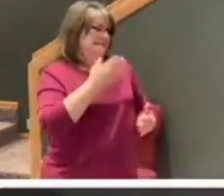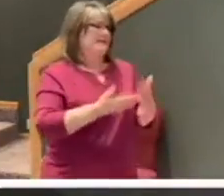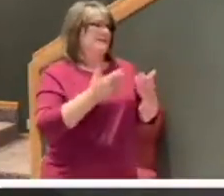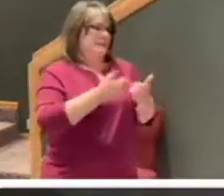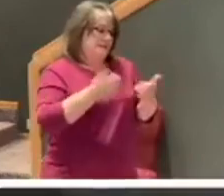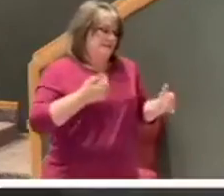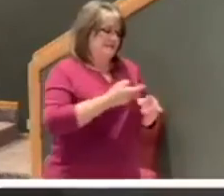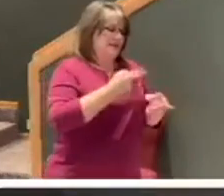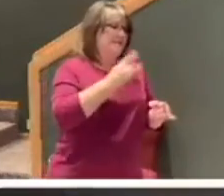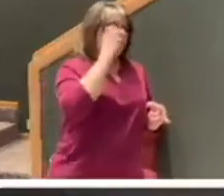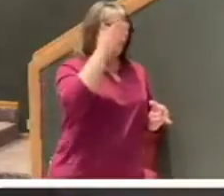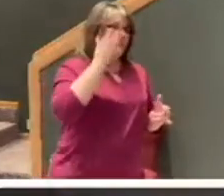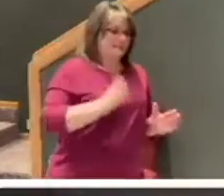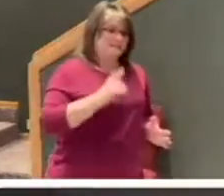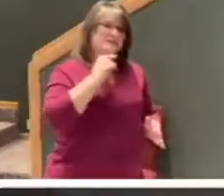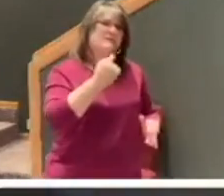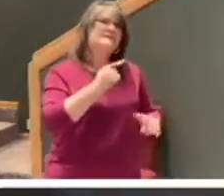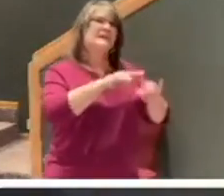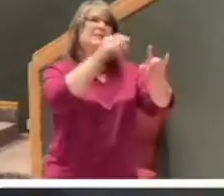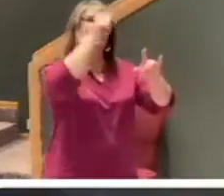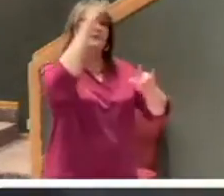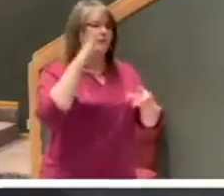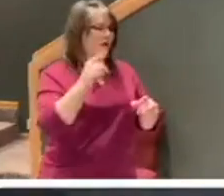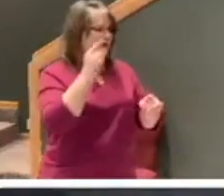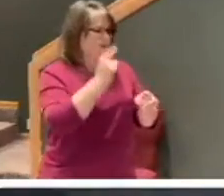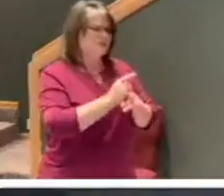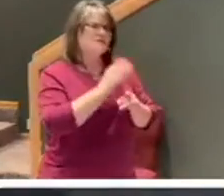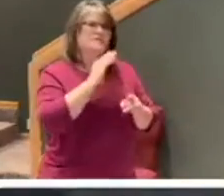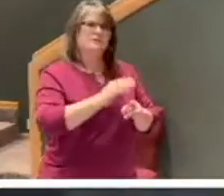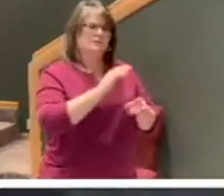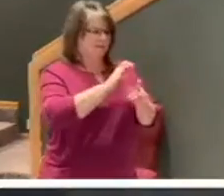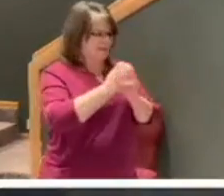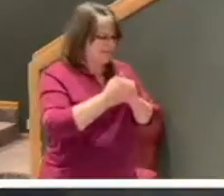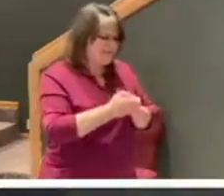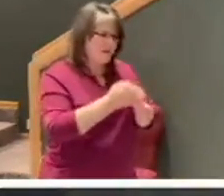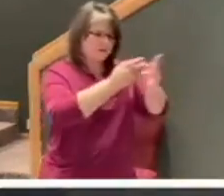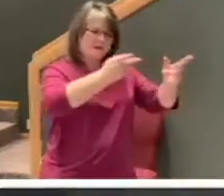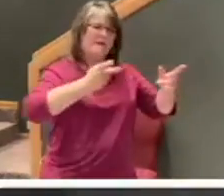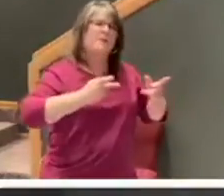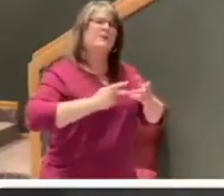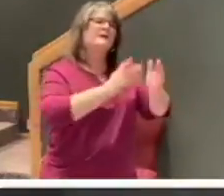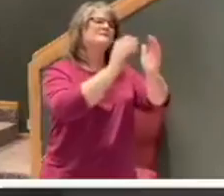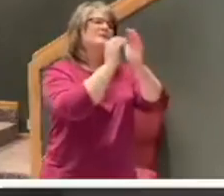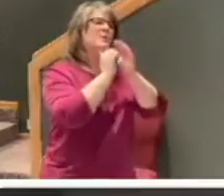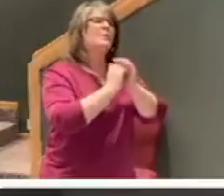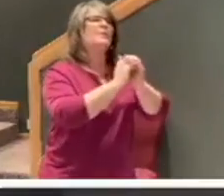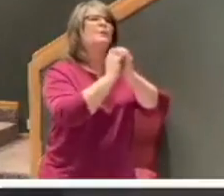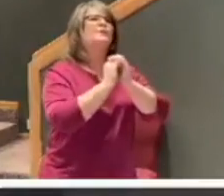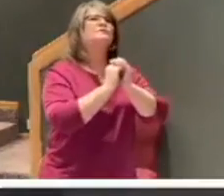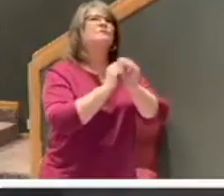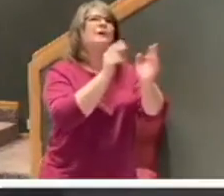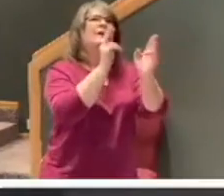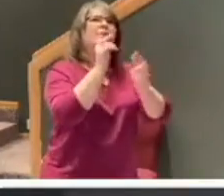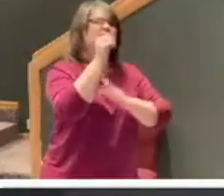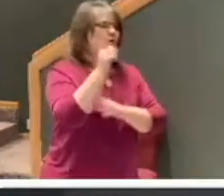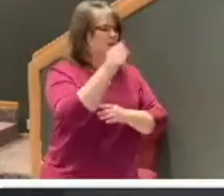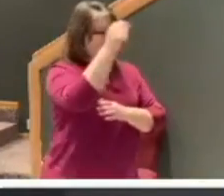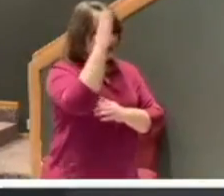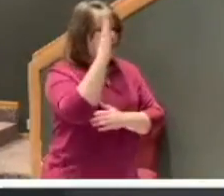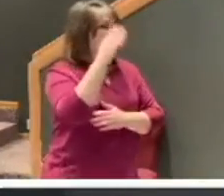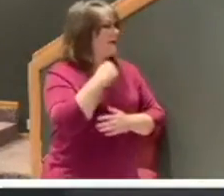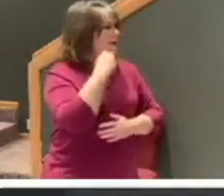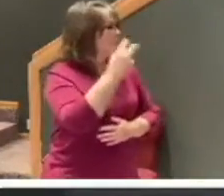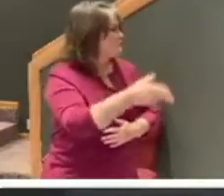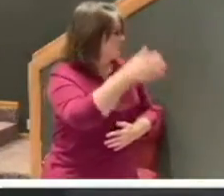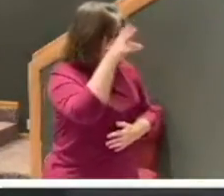from what the speaker is saying, but God, just to be in the environment where there's worship and you're being honored. God, let your voice